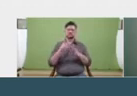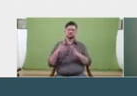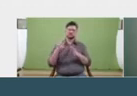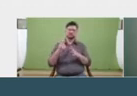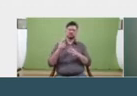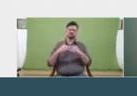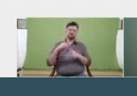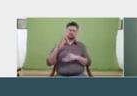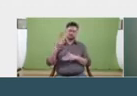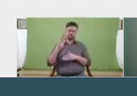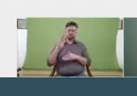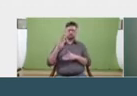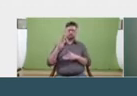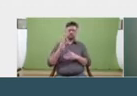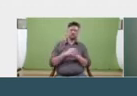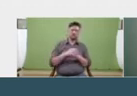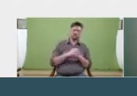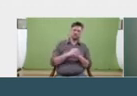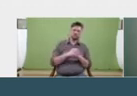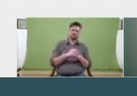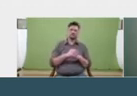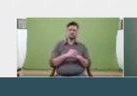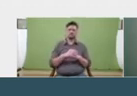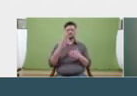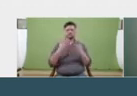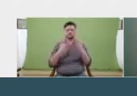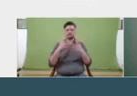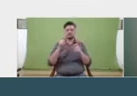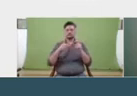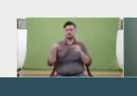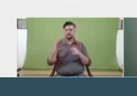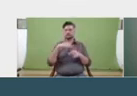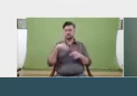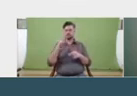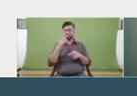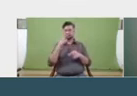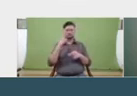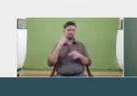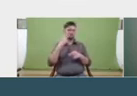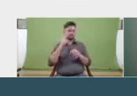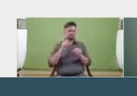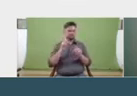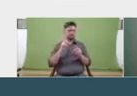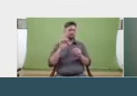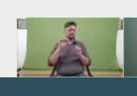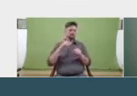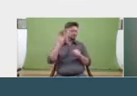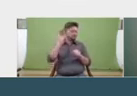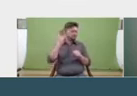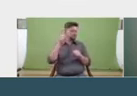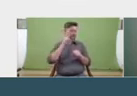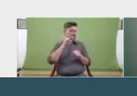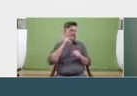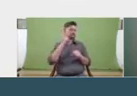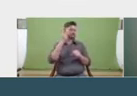can't uh see me but you are able to understand because i'm speaking and of course uh even if i don't uh